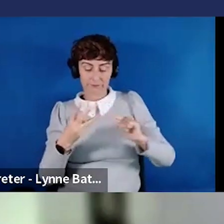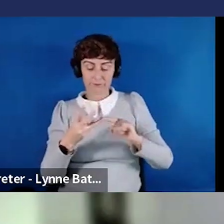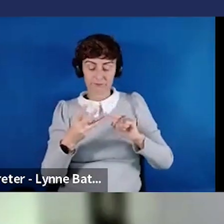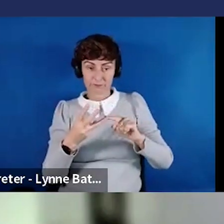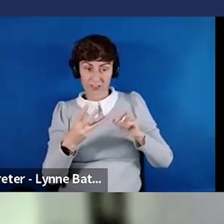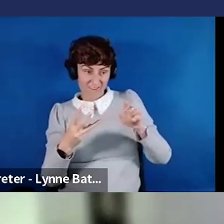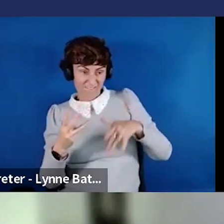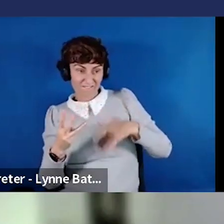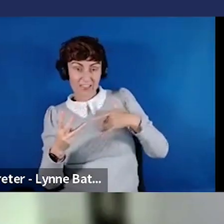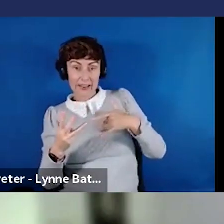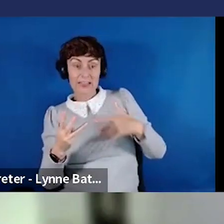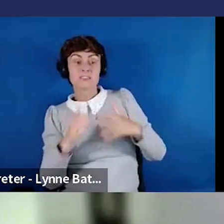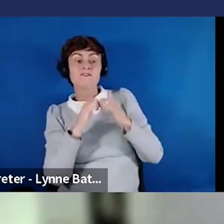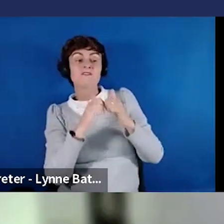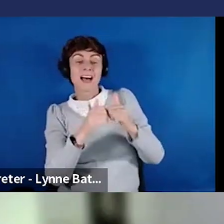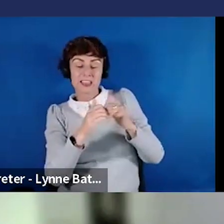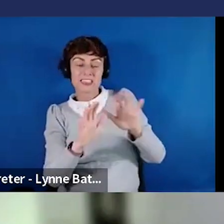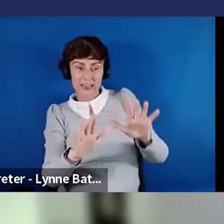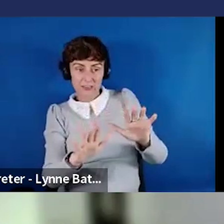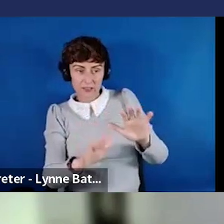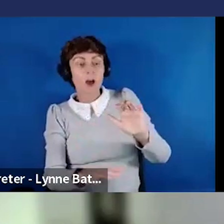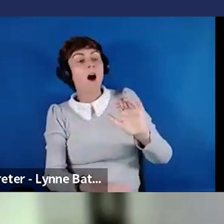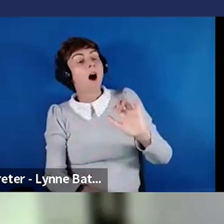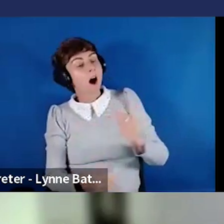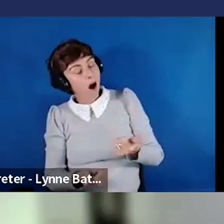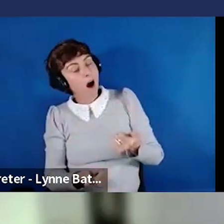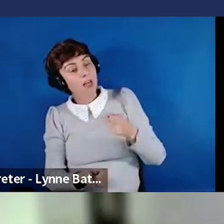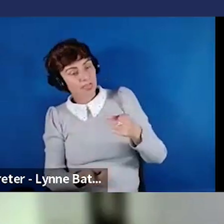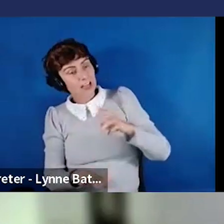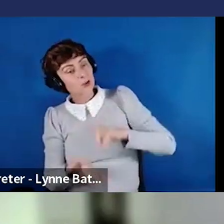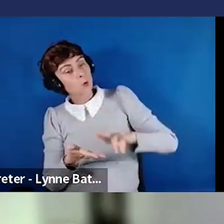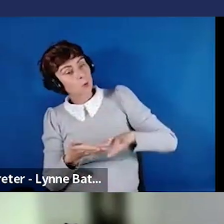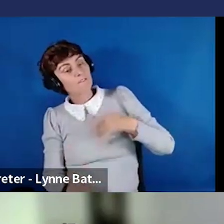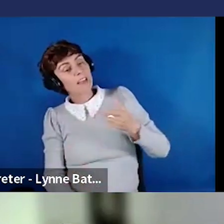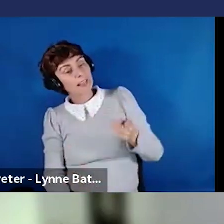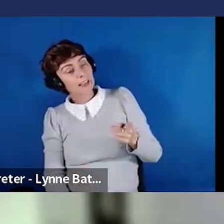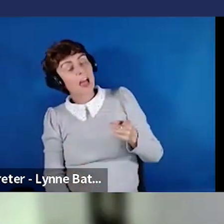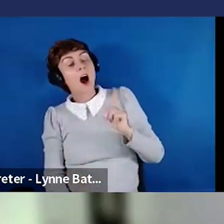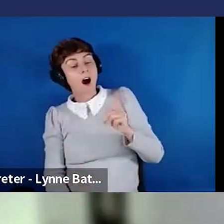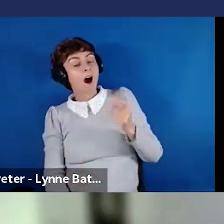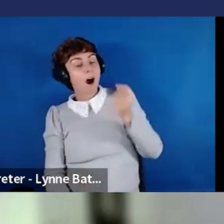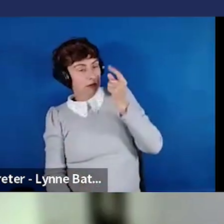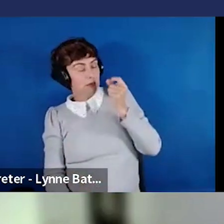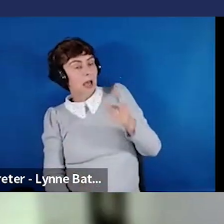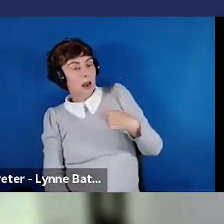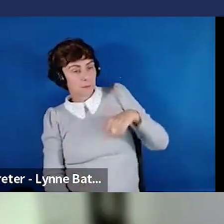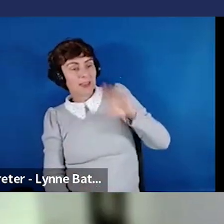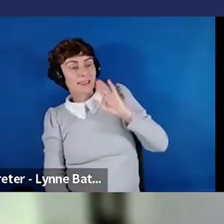feelings. So acknowledgement that the way that they feel is completely normal when they've experienced something that is